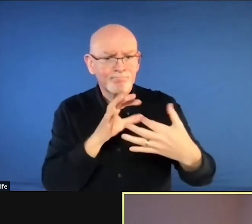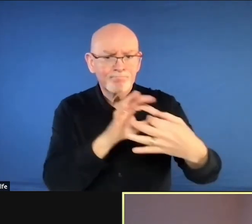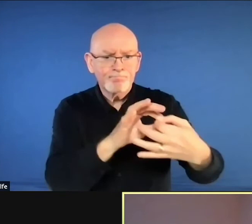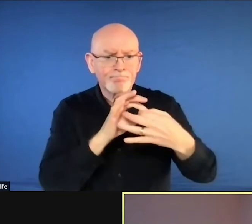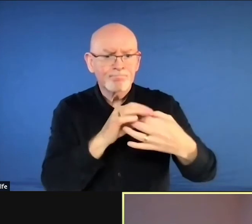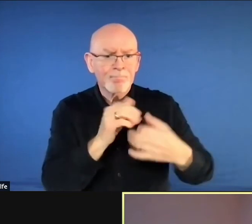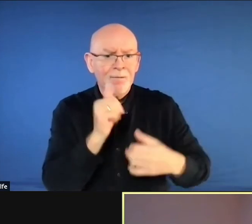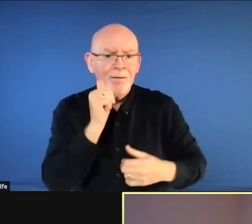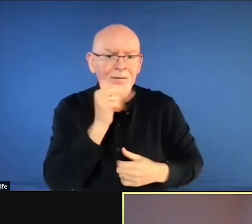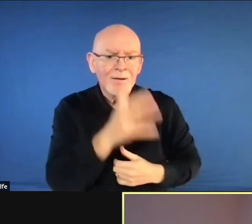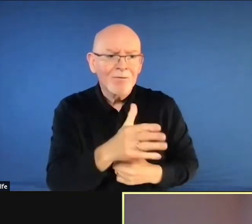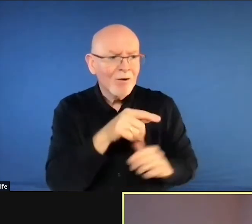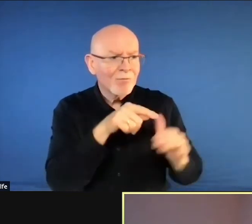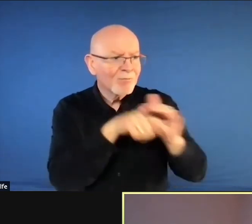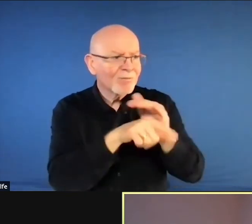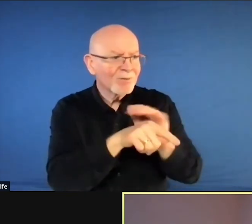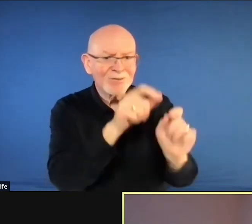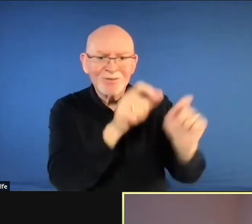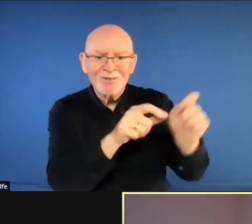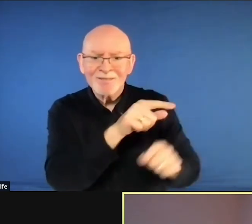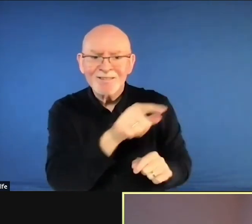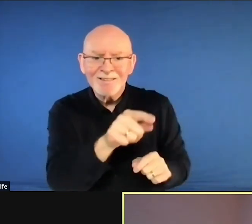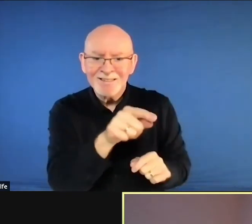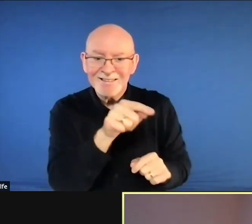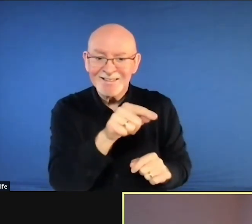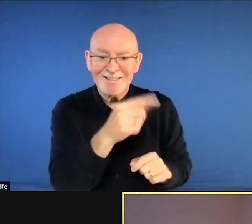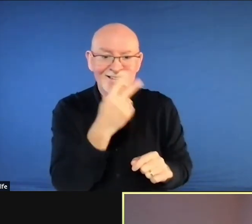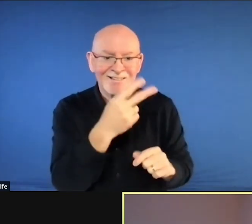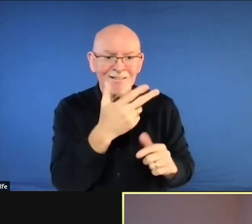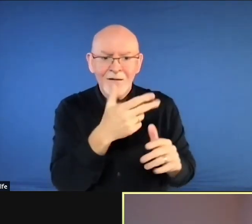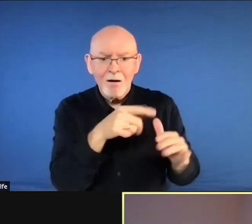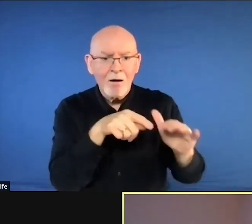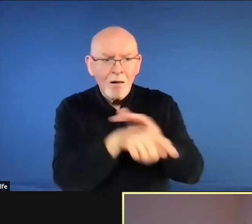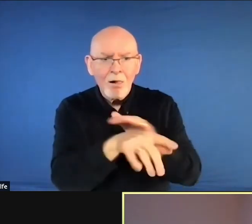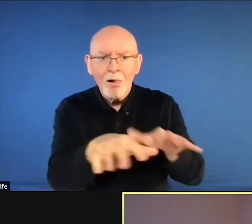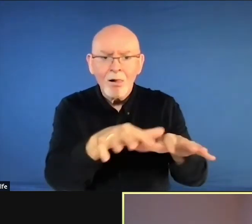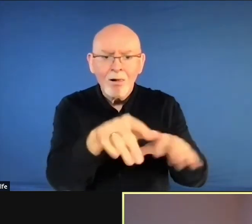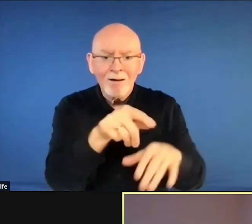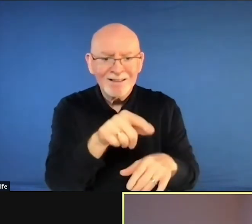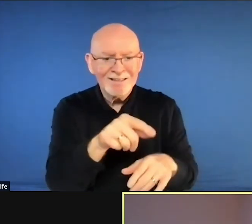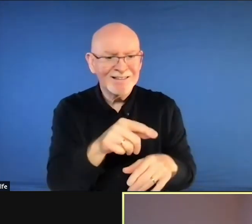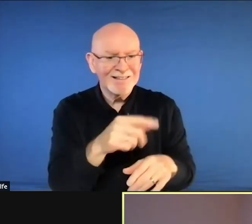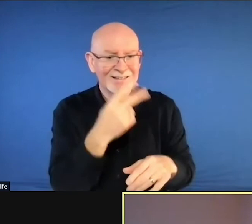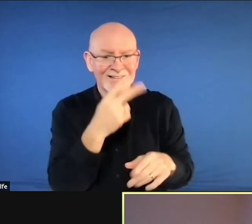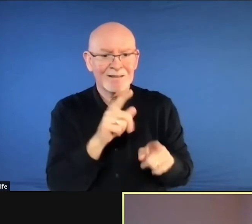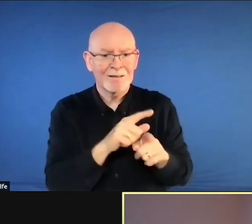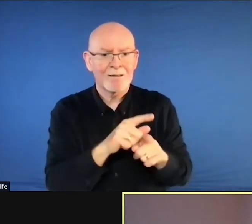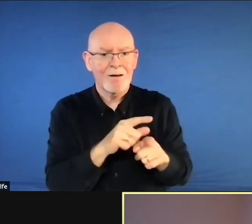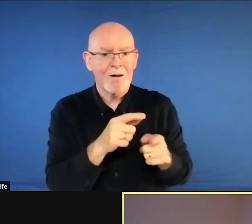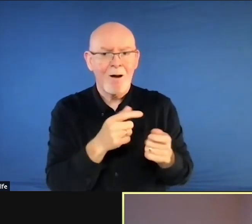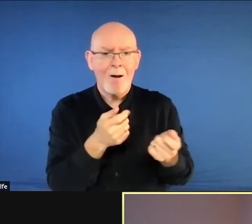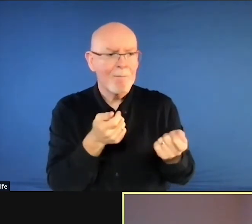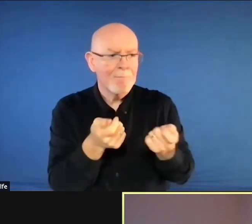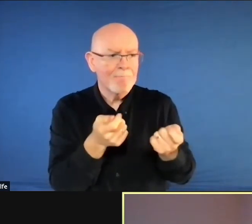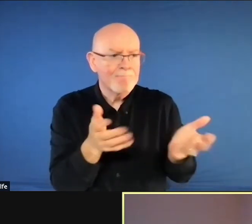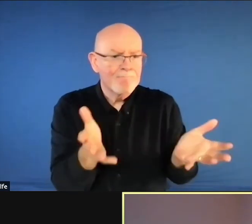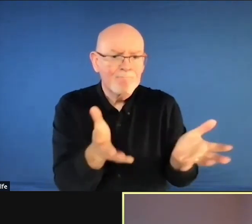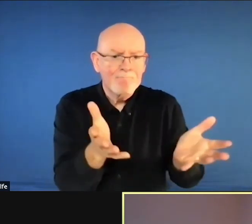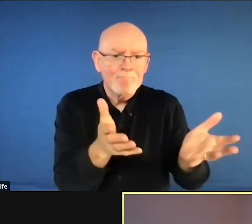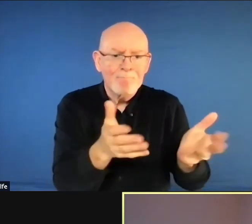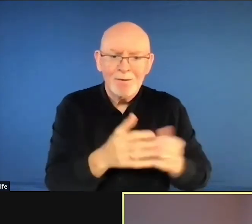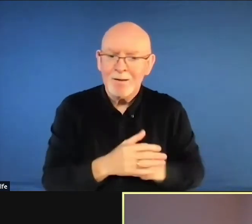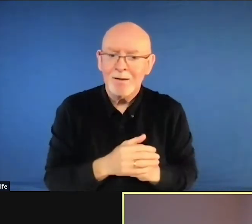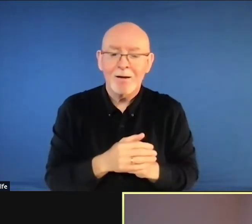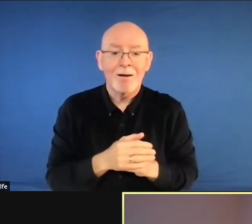facilitators. Gatekeepers may provoke different reactions and may